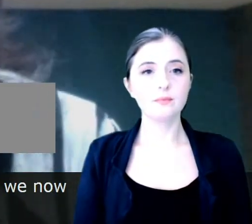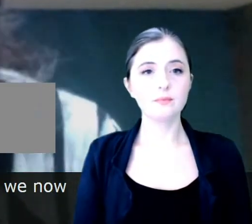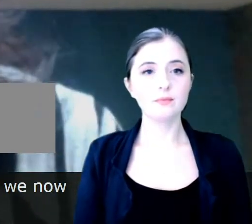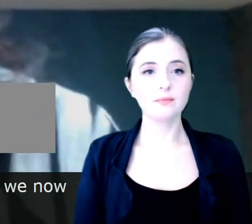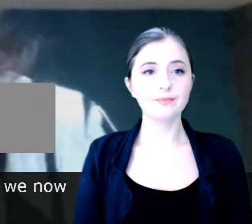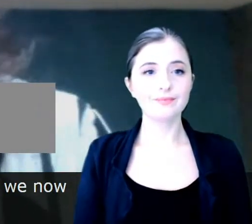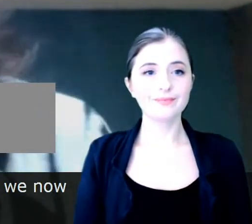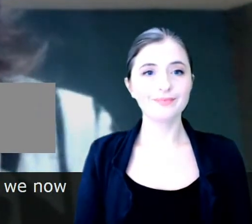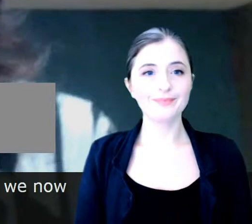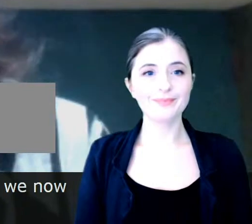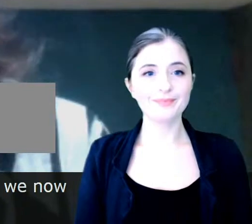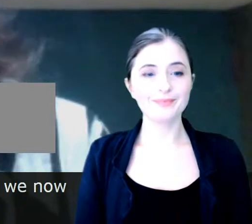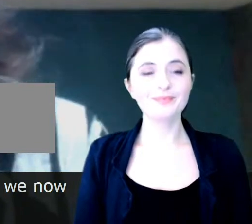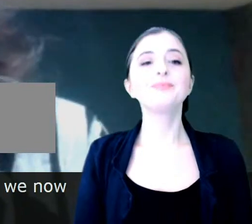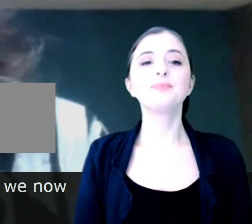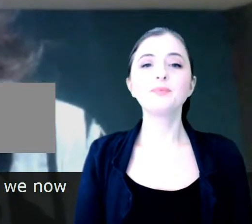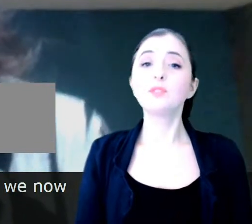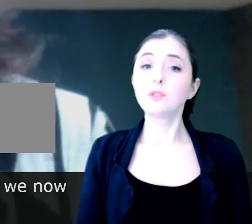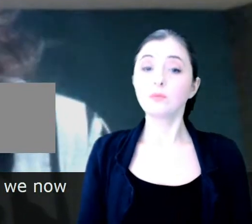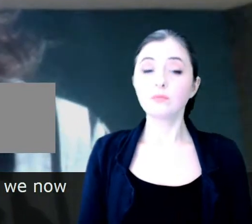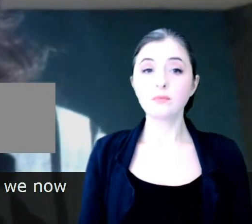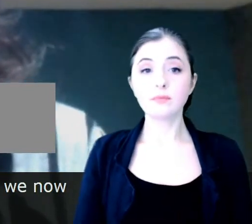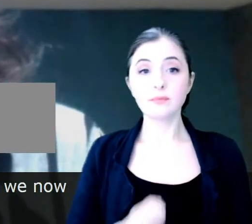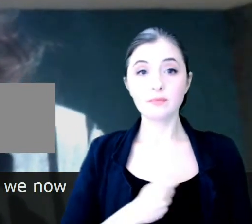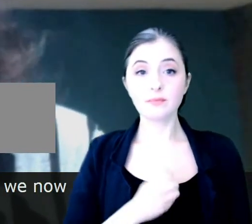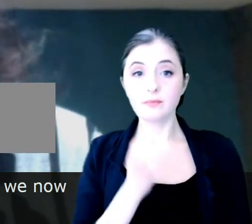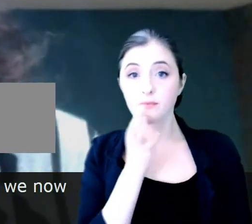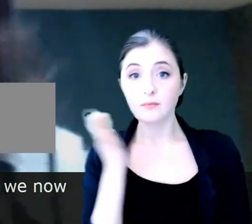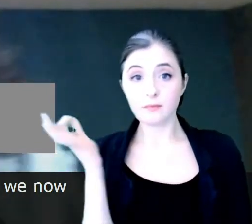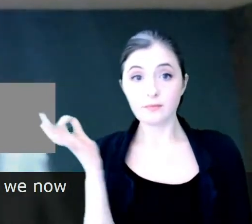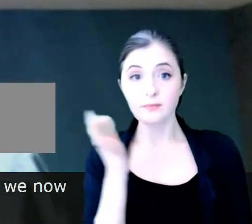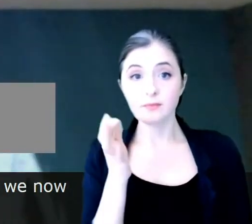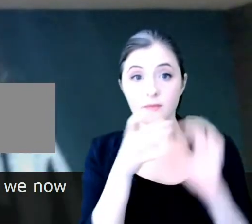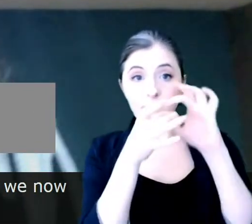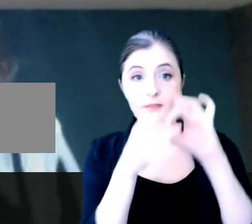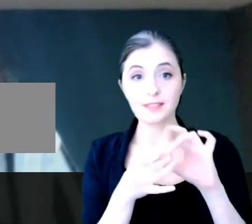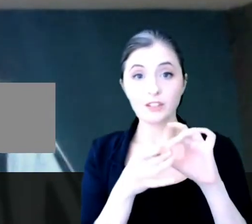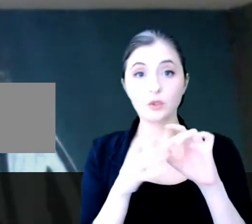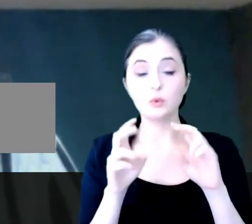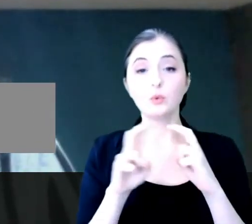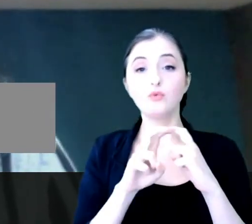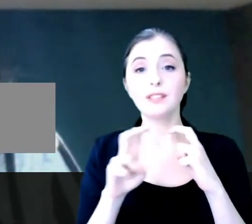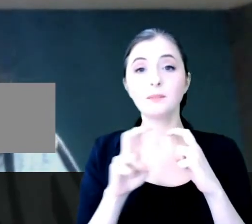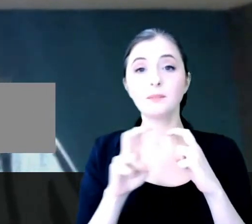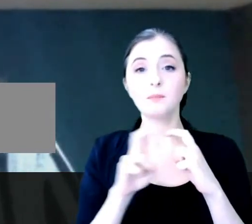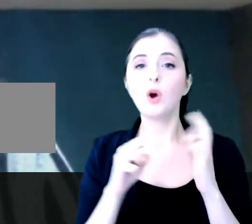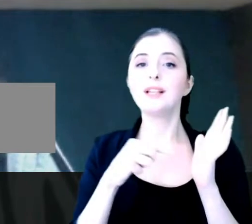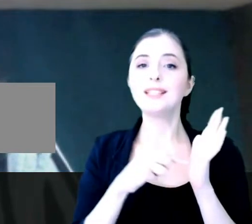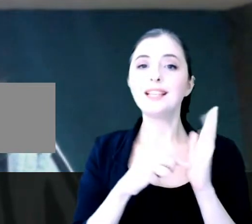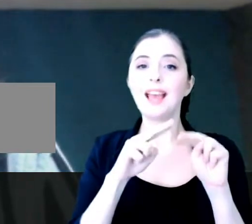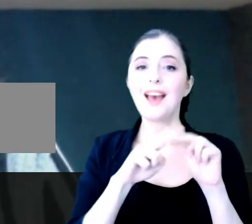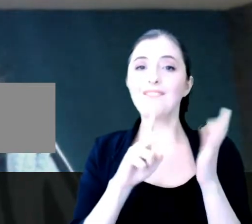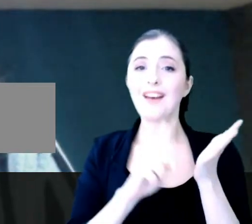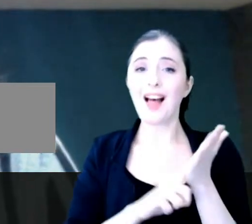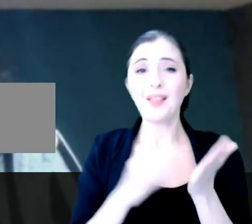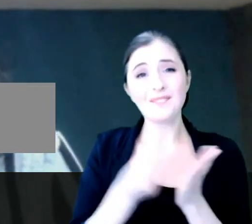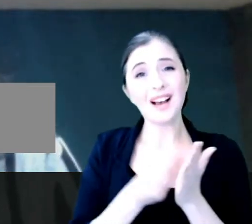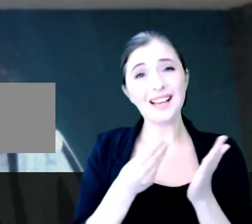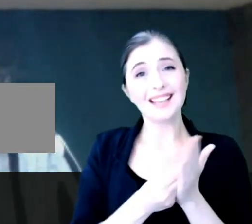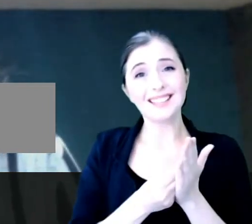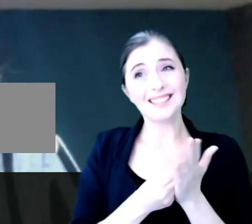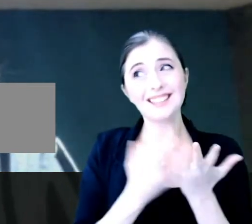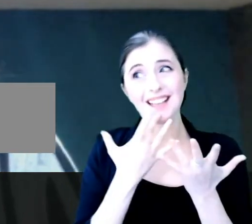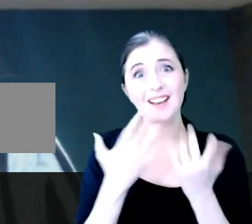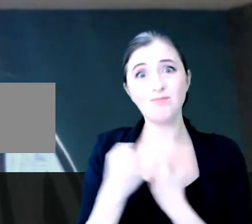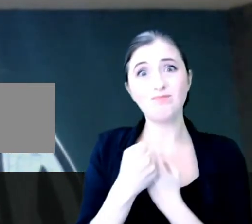Okay. My question on transport, the TfL finances have suffered massively with the pandemic, but already